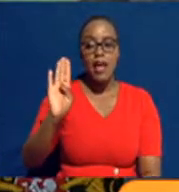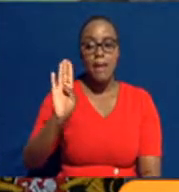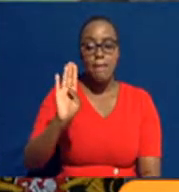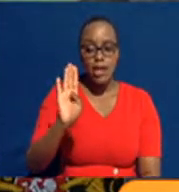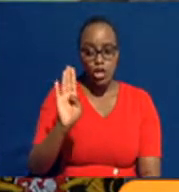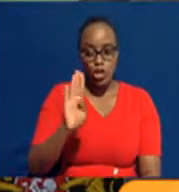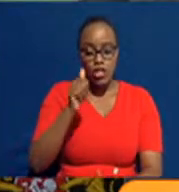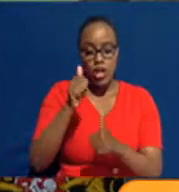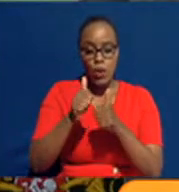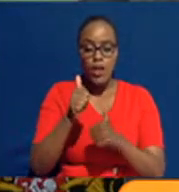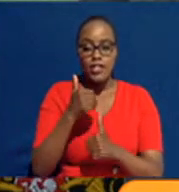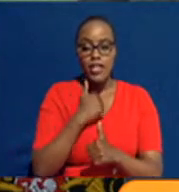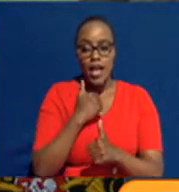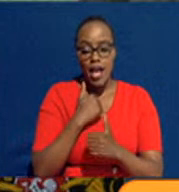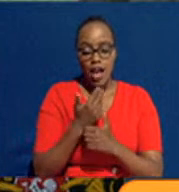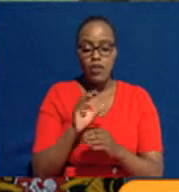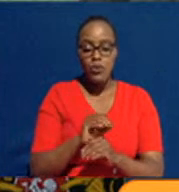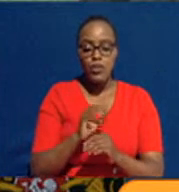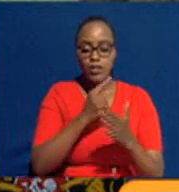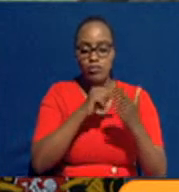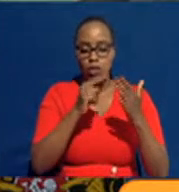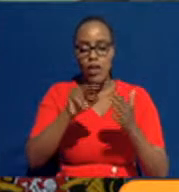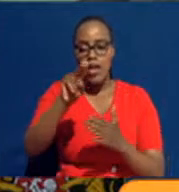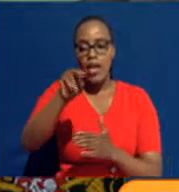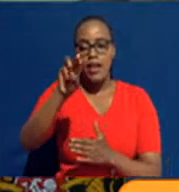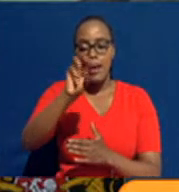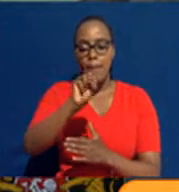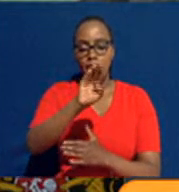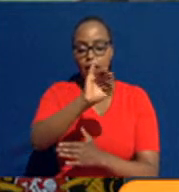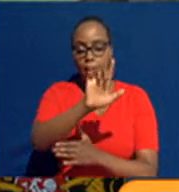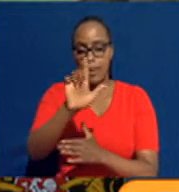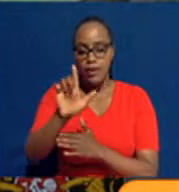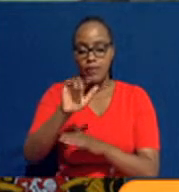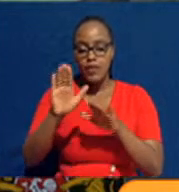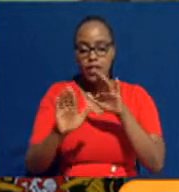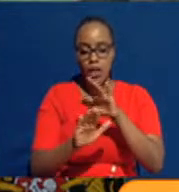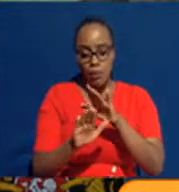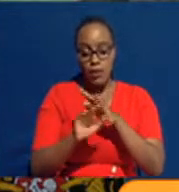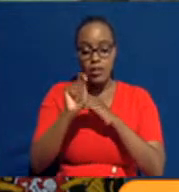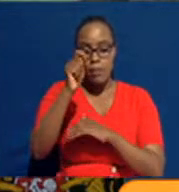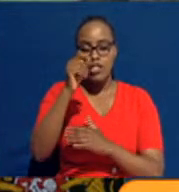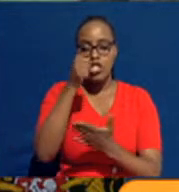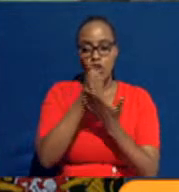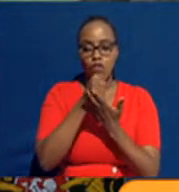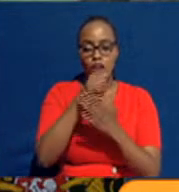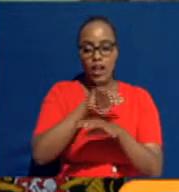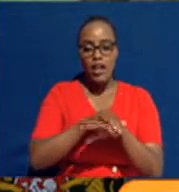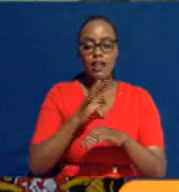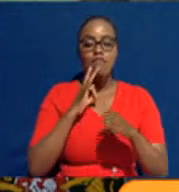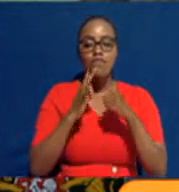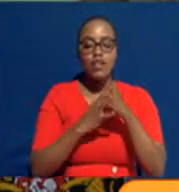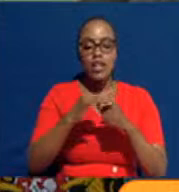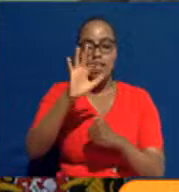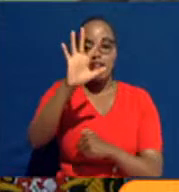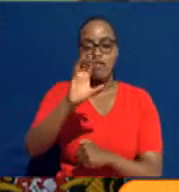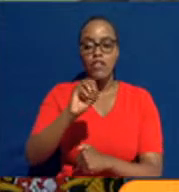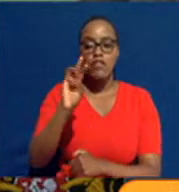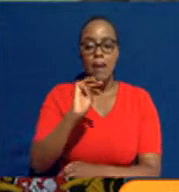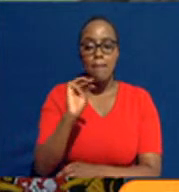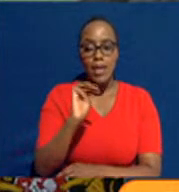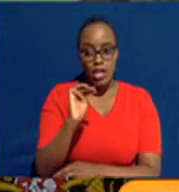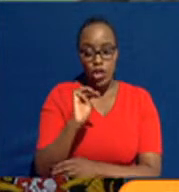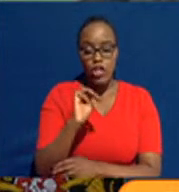shillings, which partly will clear the NMS bills. The Office of the Deputy President got some 850 million